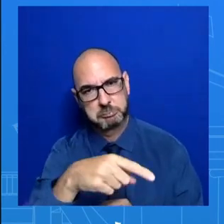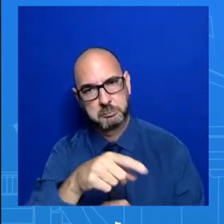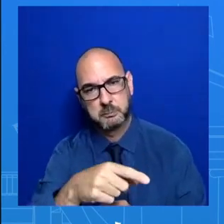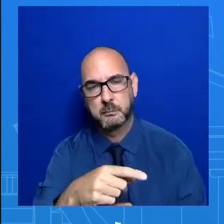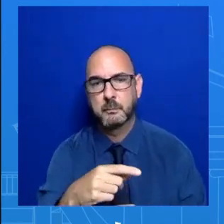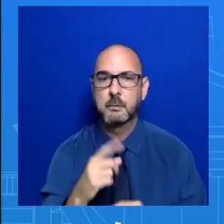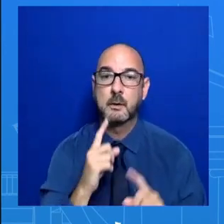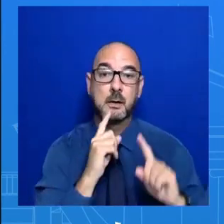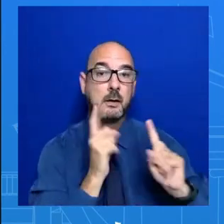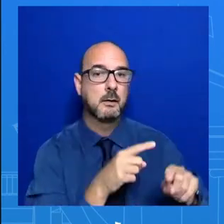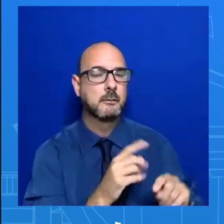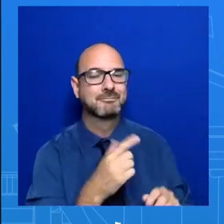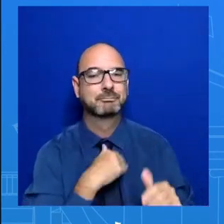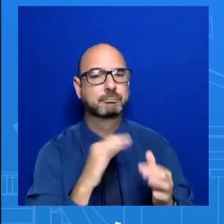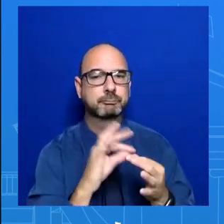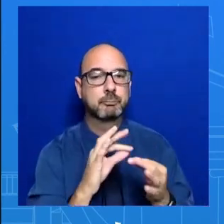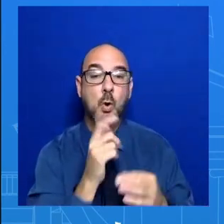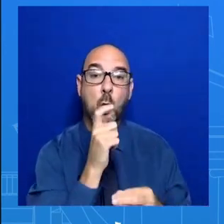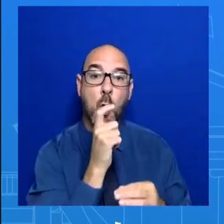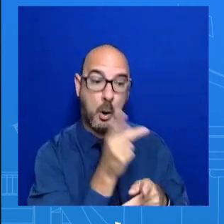literally being crushed because